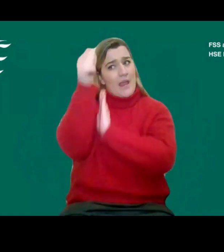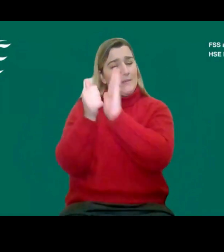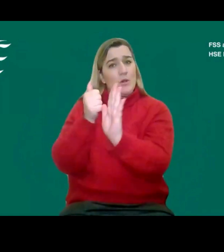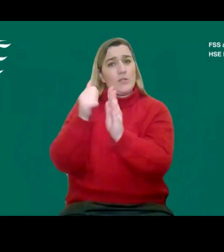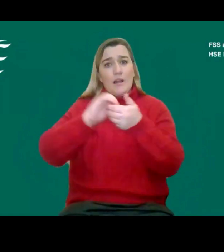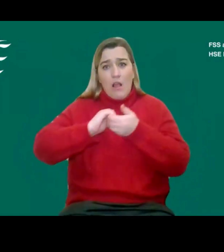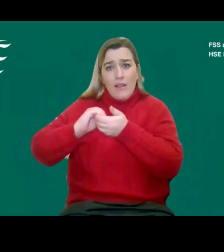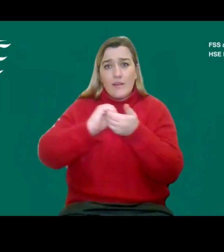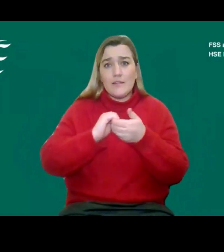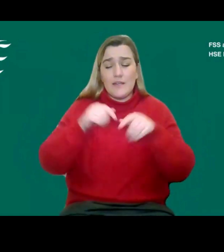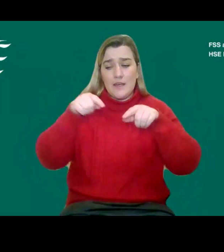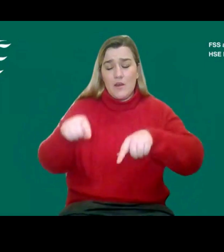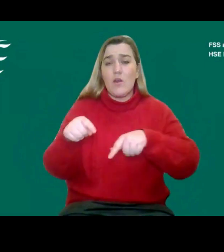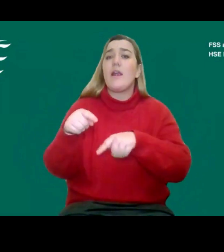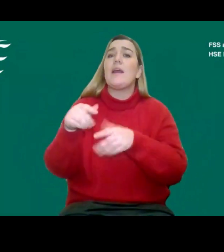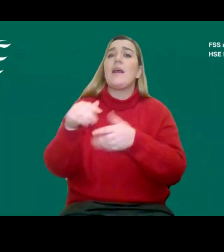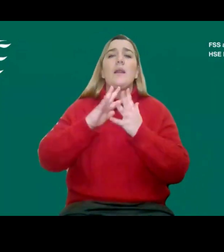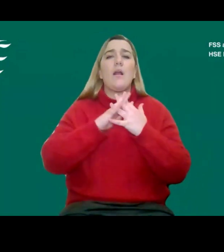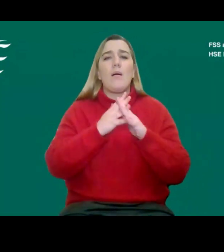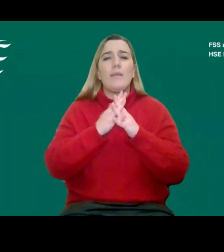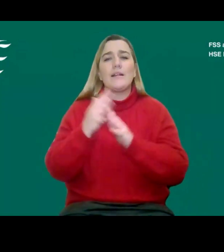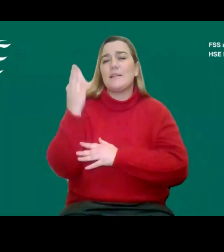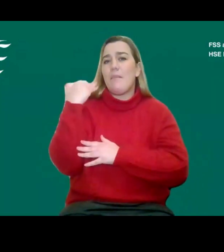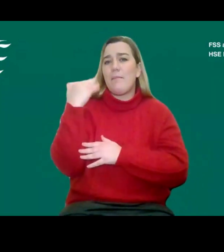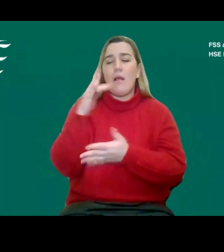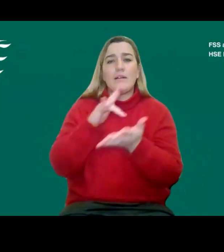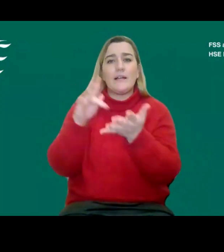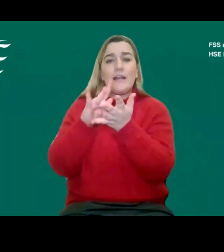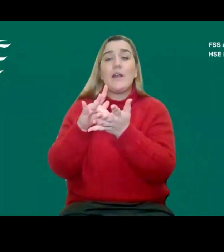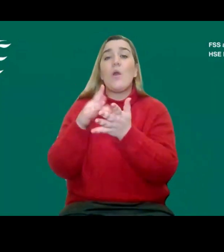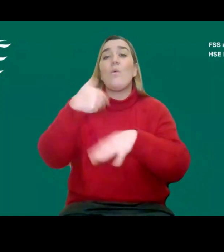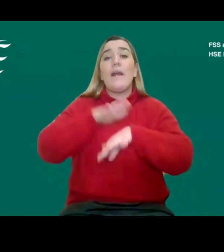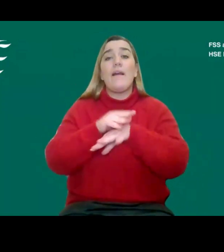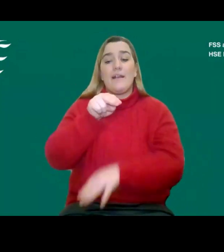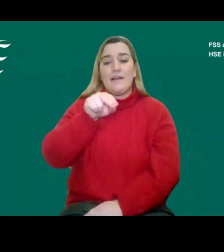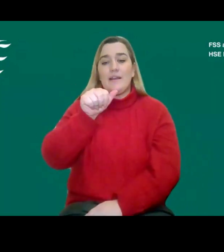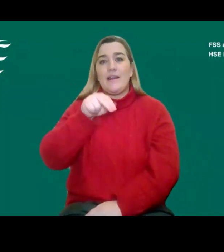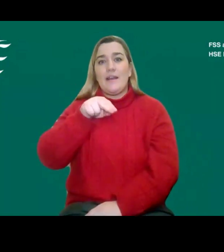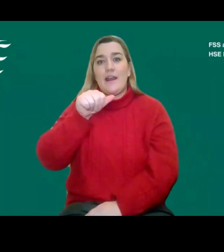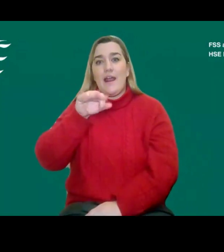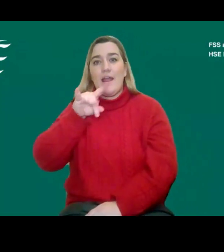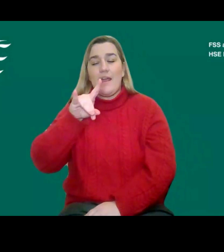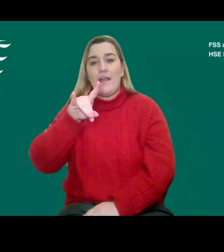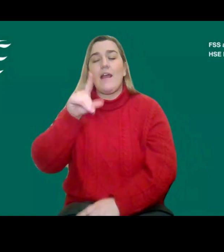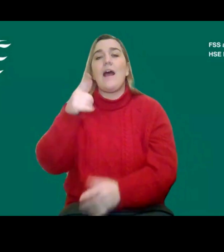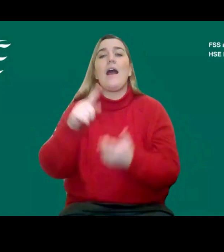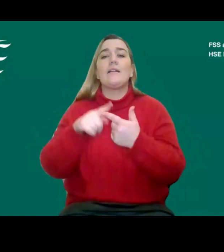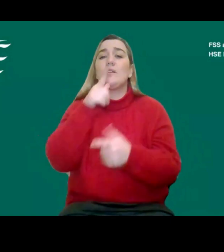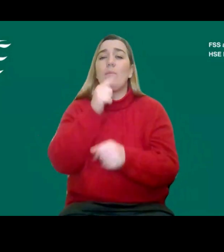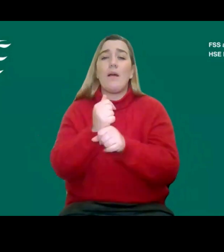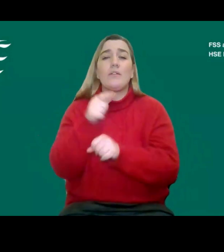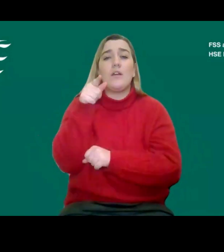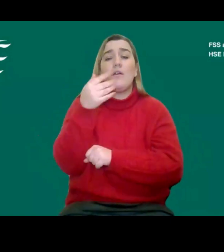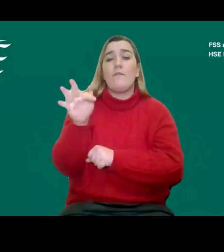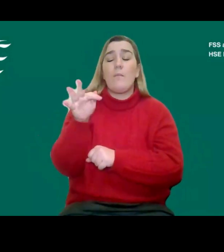in the Complex Menopause Clinic at the Women's Health Hub in Nenagh. You will also hear from different members of our health and